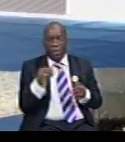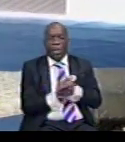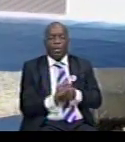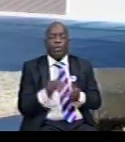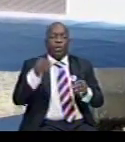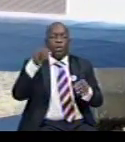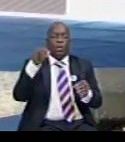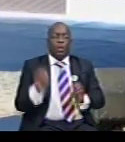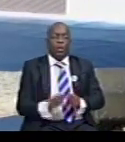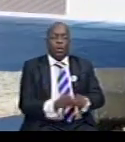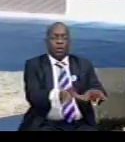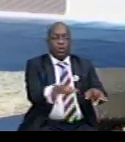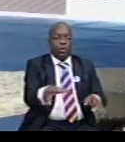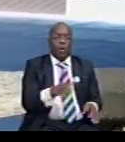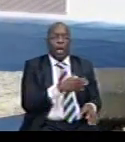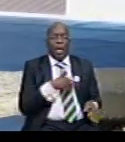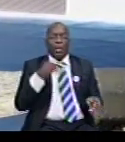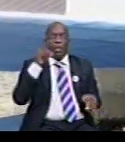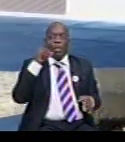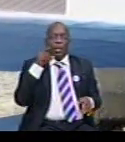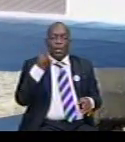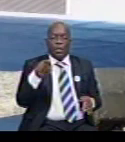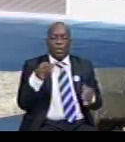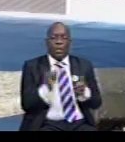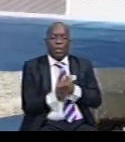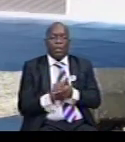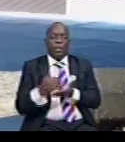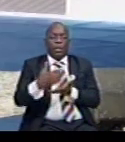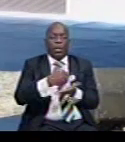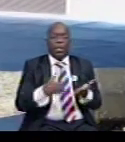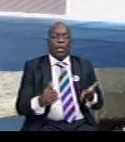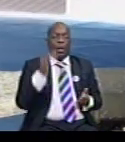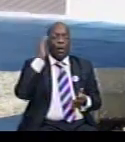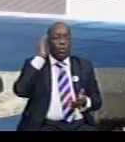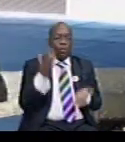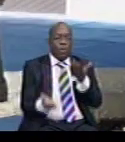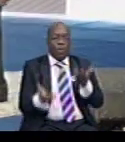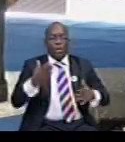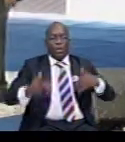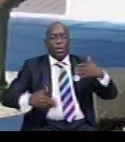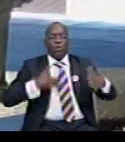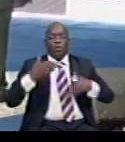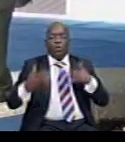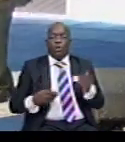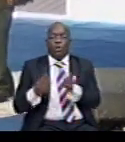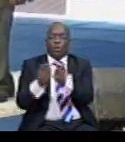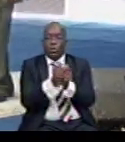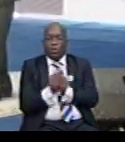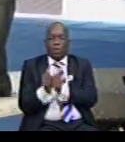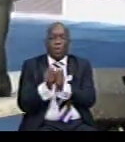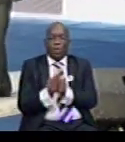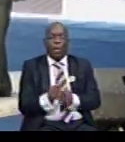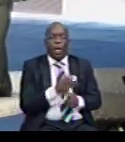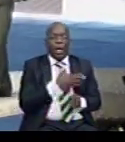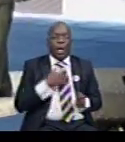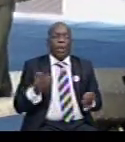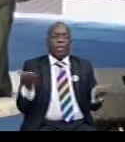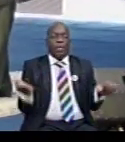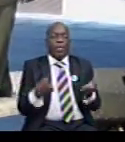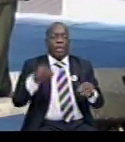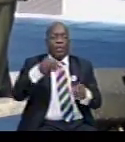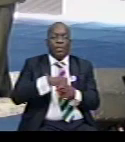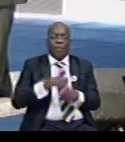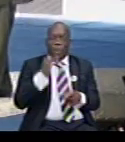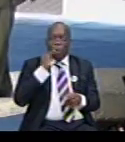may rejoice together. Verse 37. In verse 37, and herein is the saying